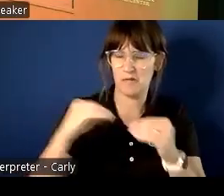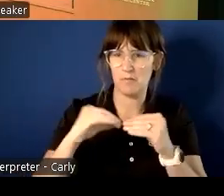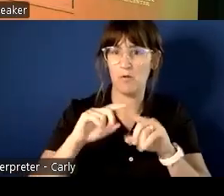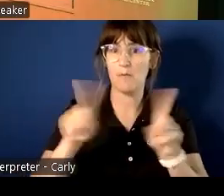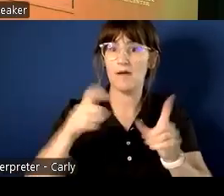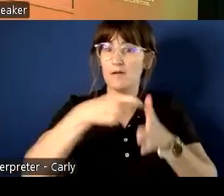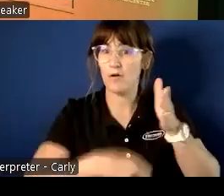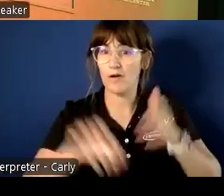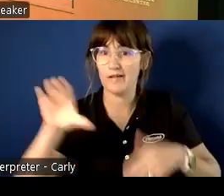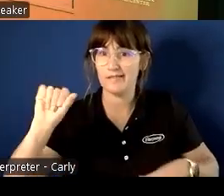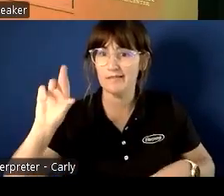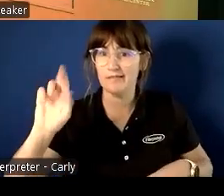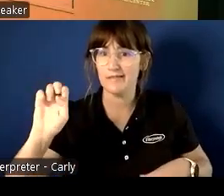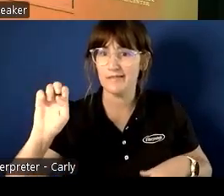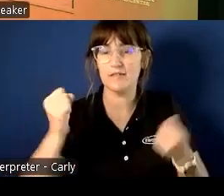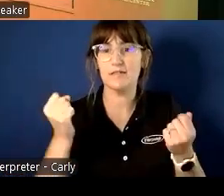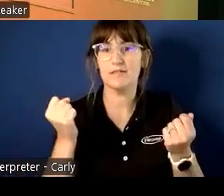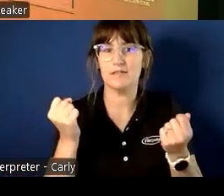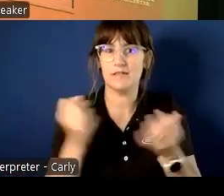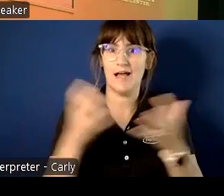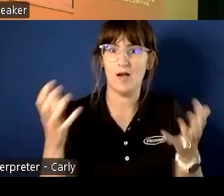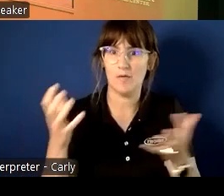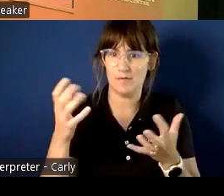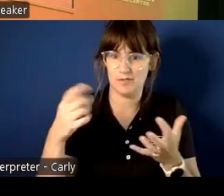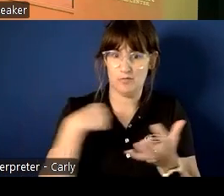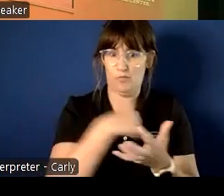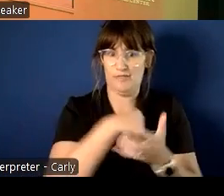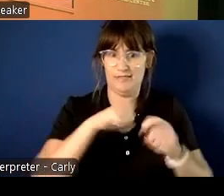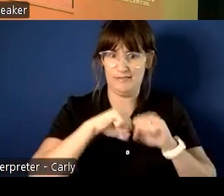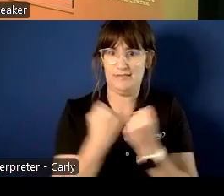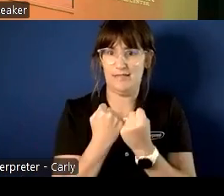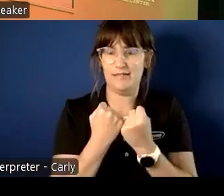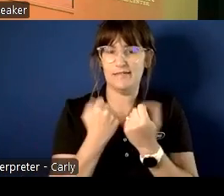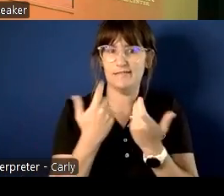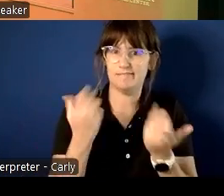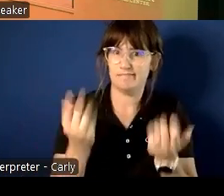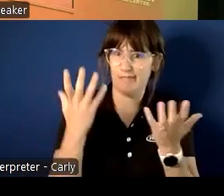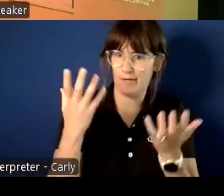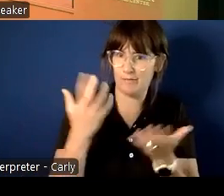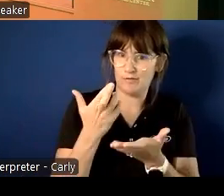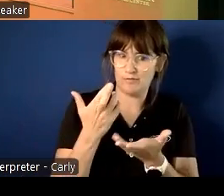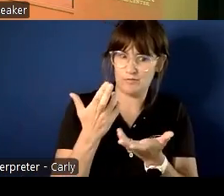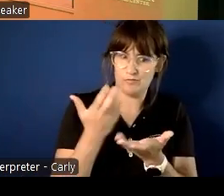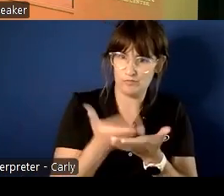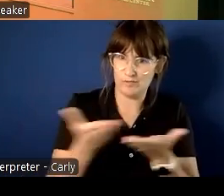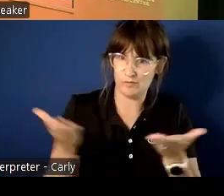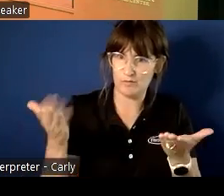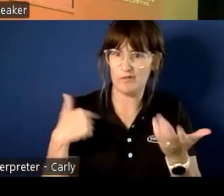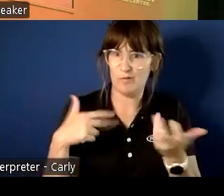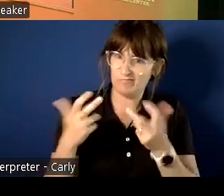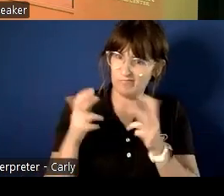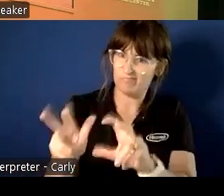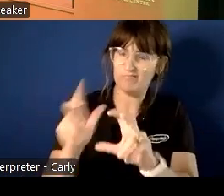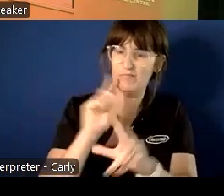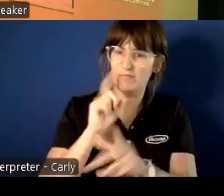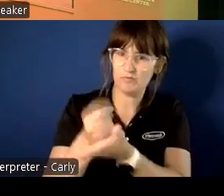much as a society do we pay, or how much resource do we devote to treat these patients?